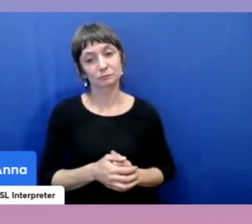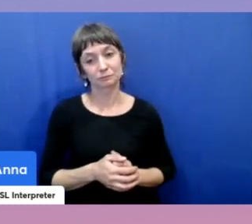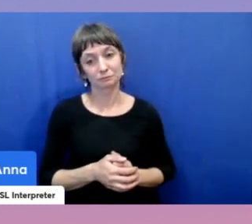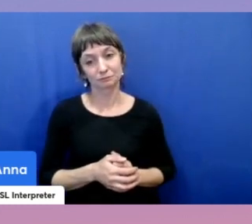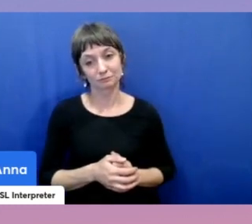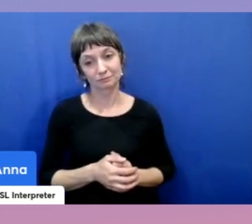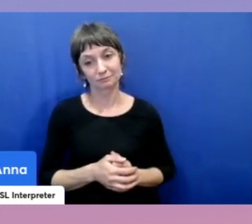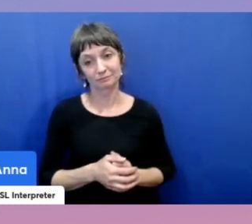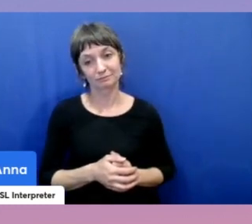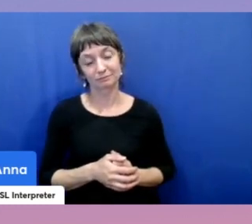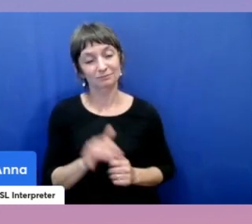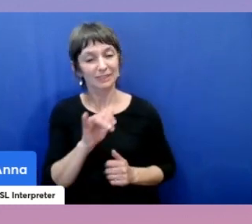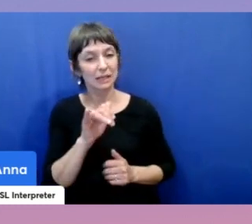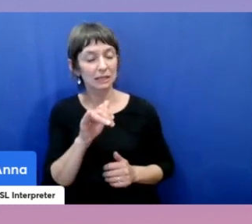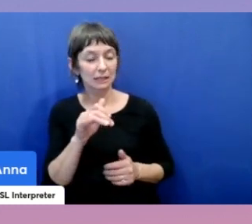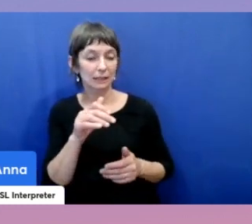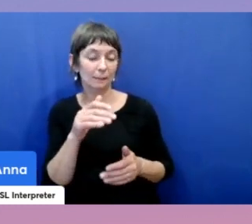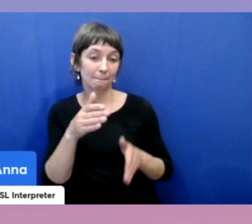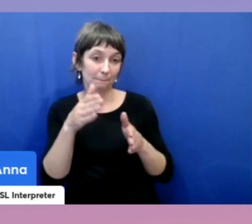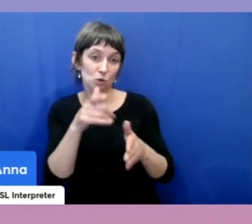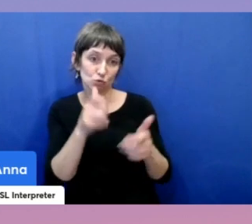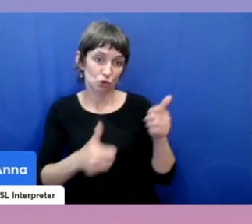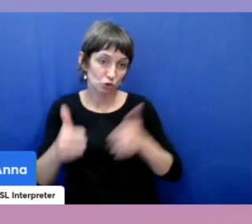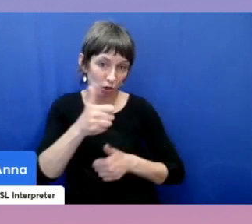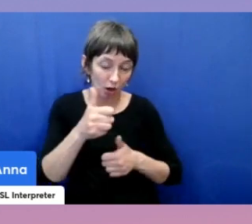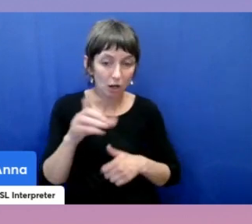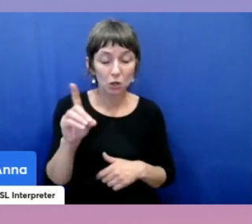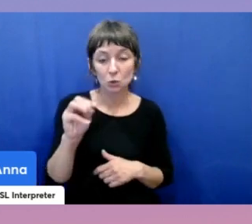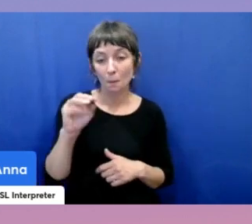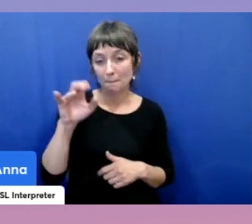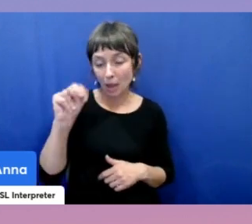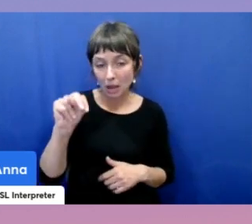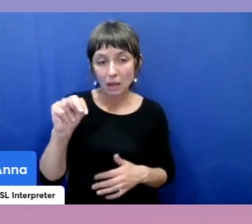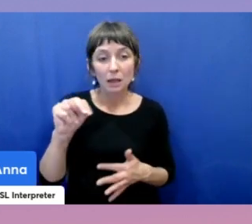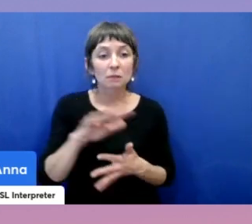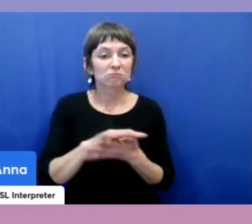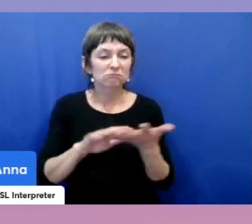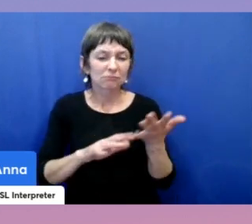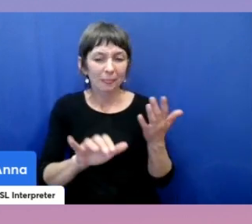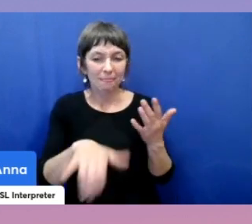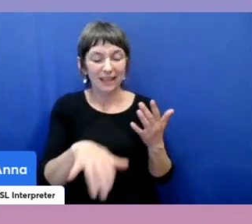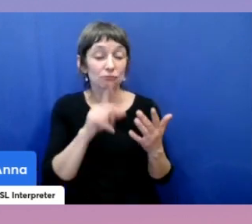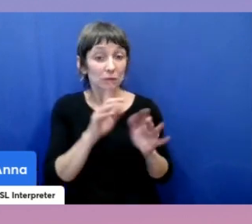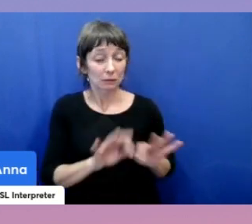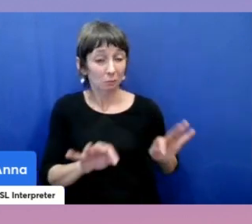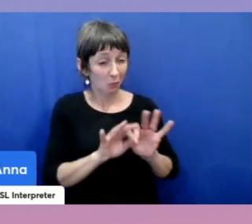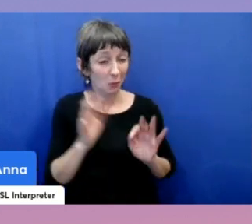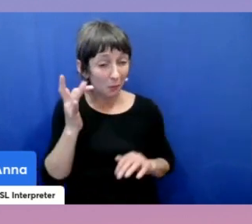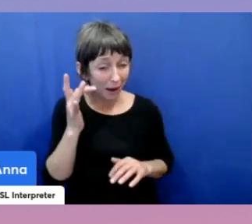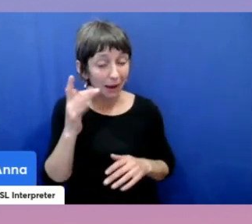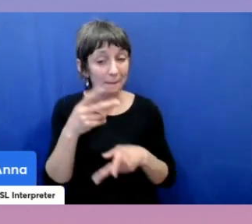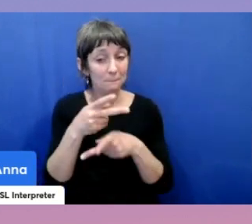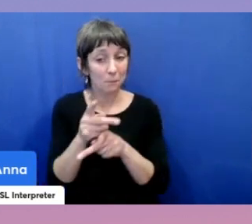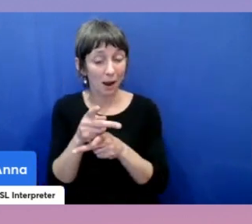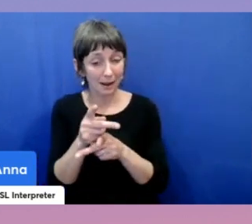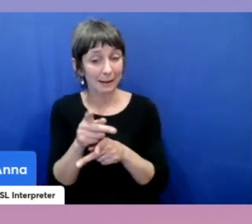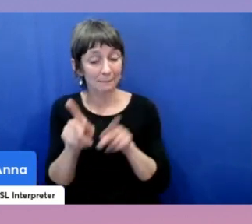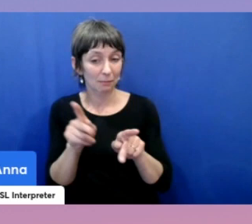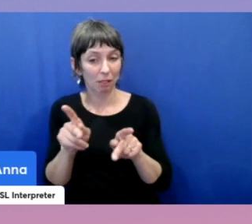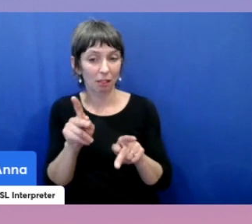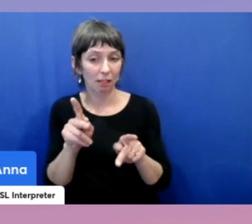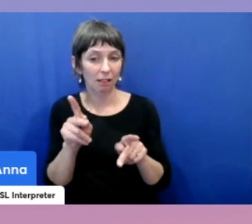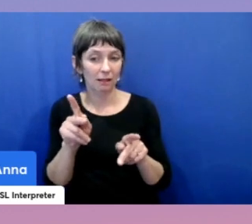like person in charge, domain, repository, and also team. This is important because product people will